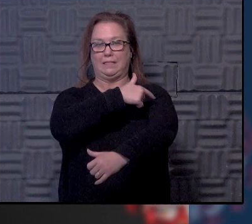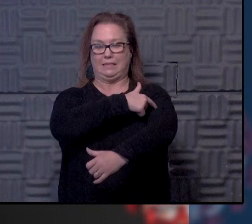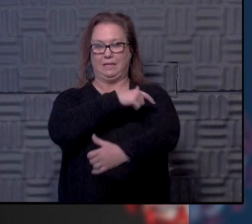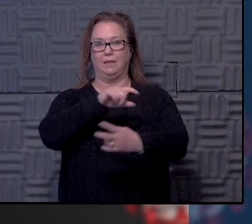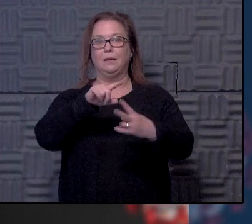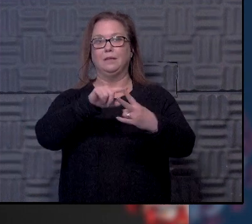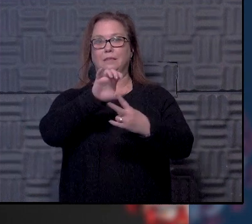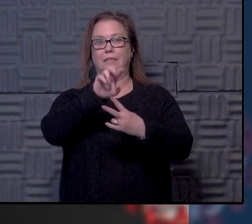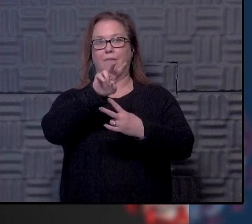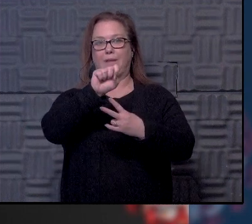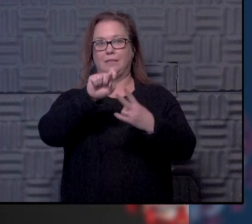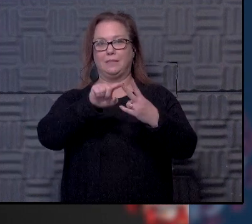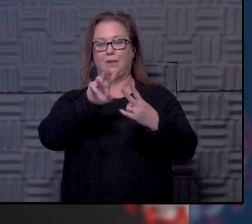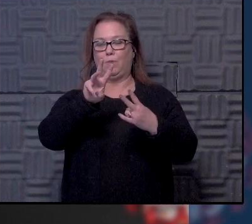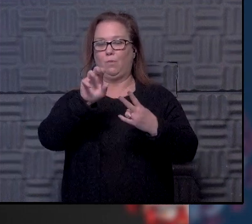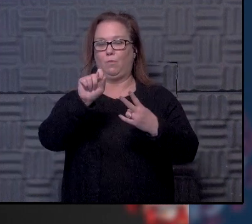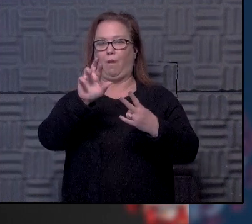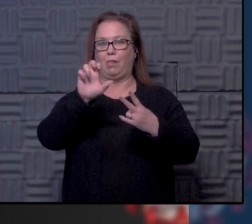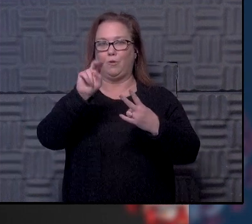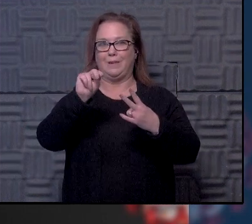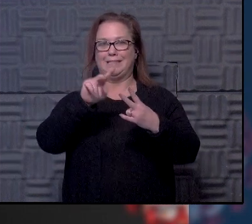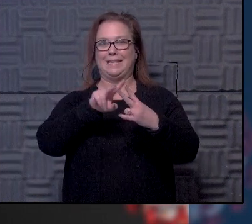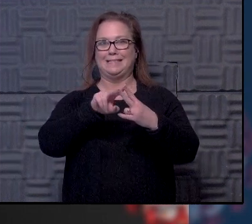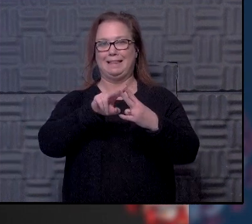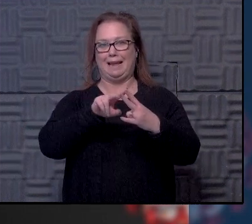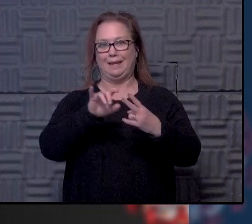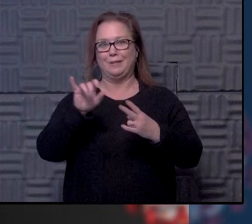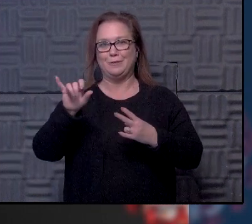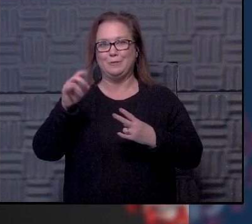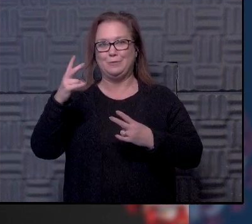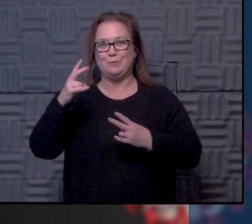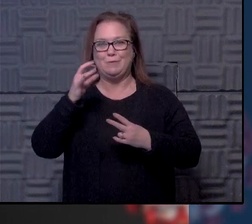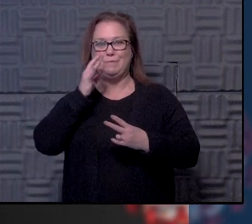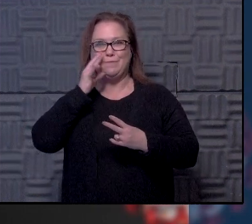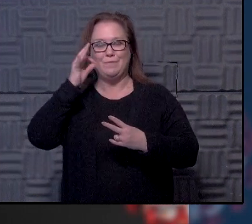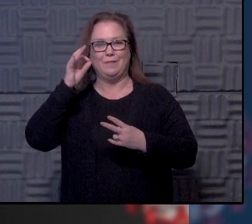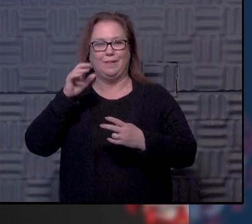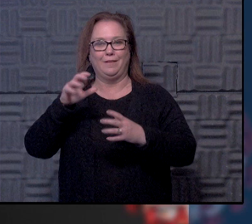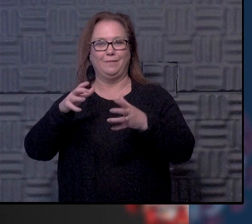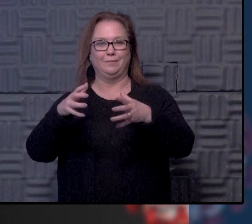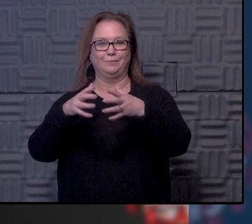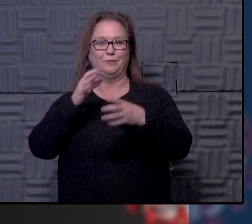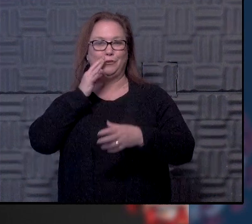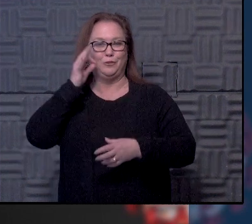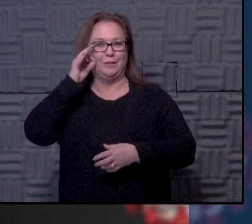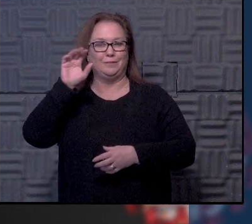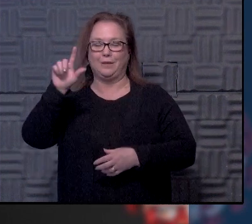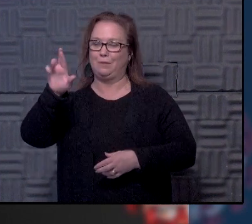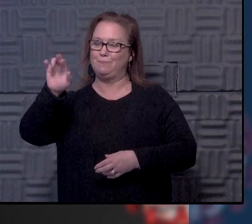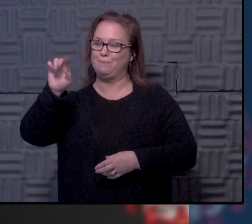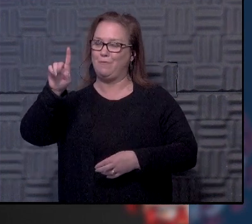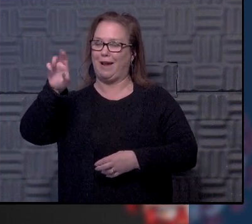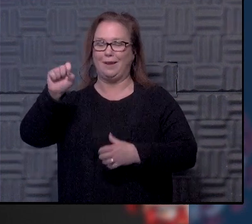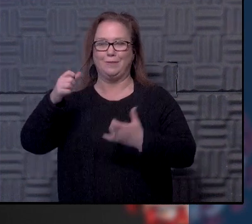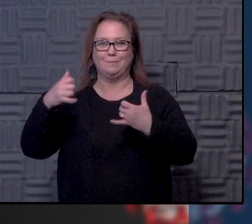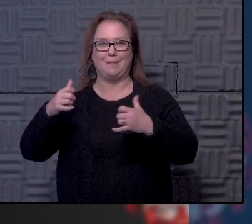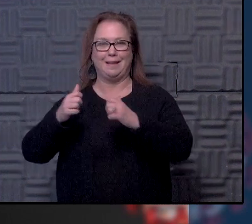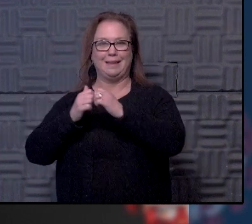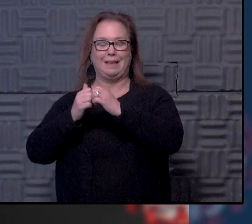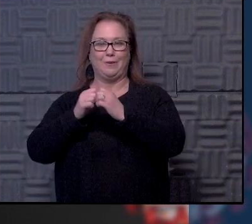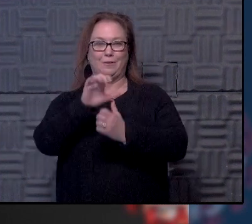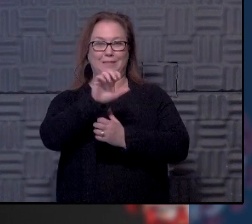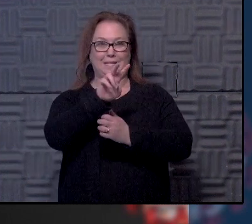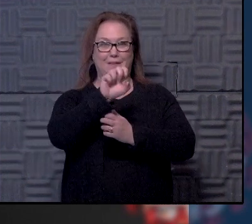CVS and Walgreens can play together, that's like the Chiefs and the Raiders playing together. Dr. Jessica Calendar-Rich is a national member of the Coronavirus Commission for Safety